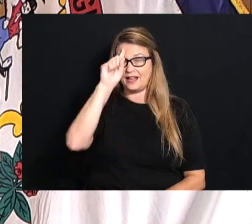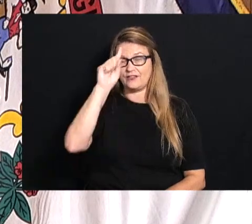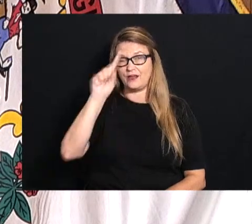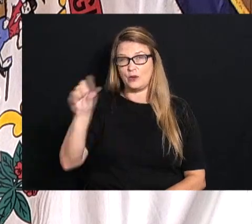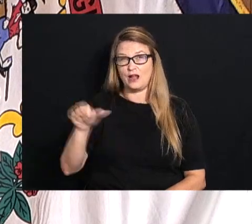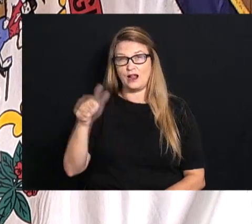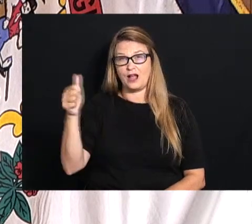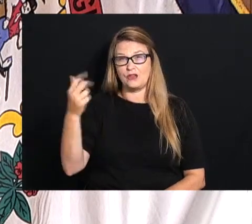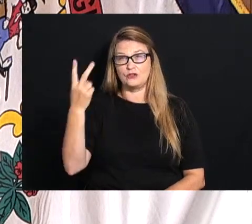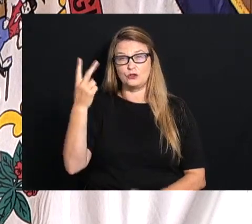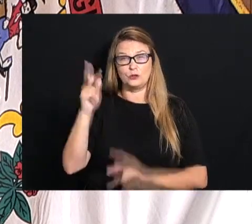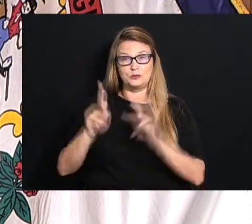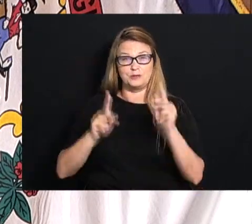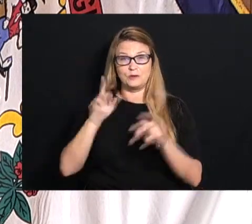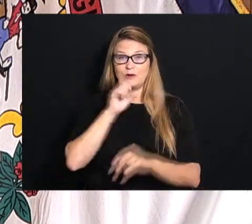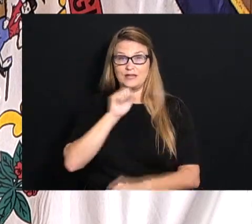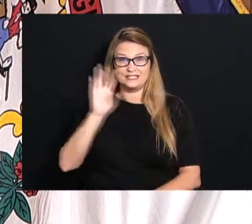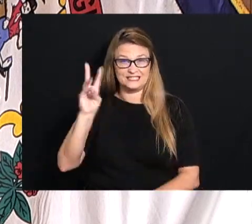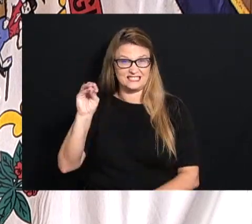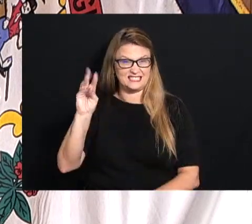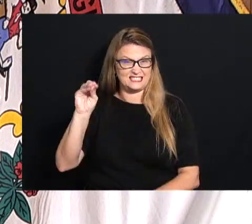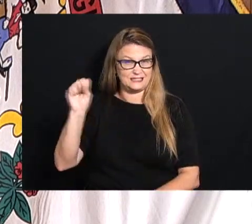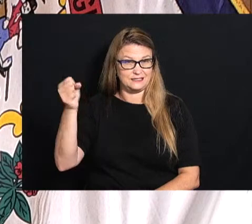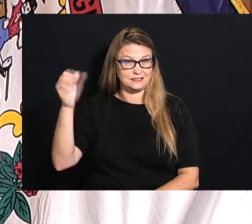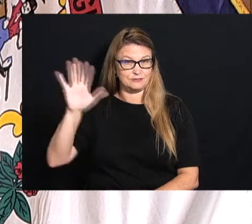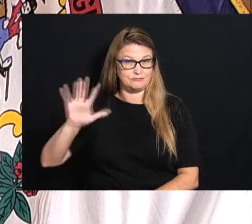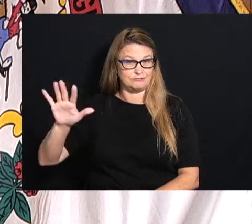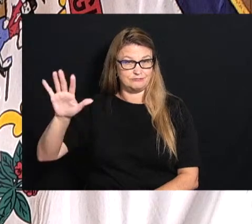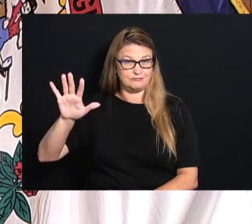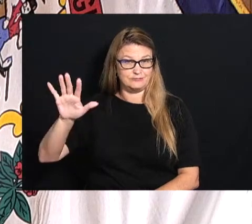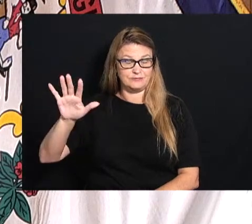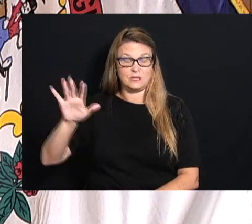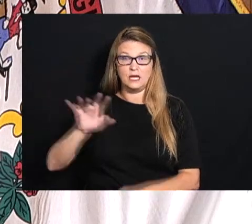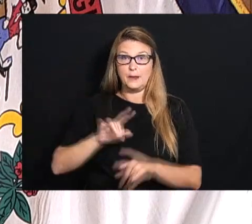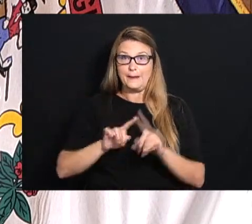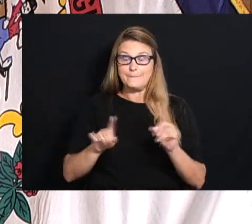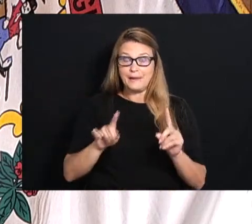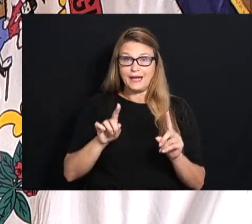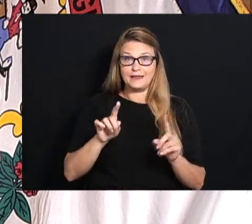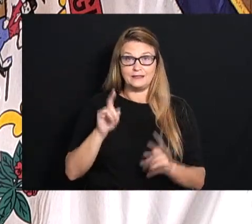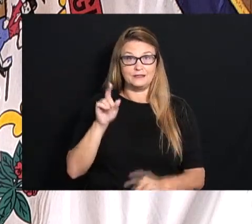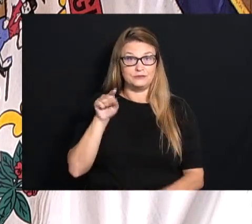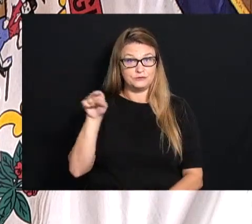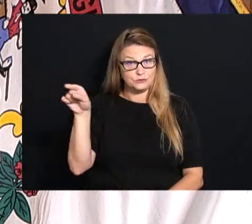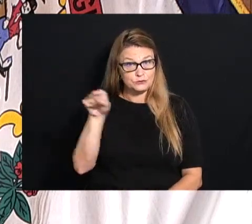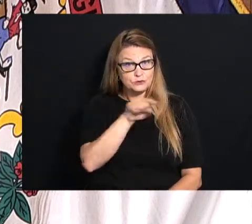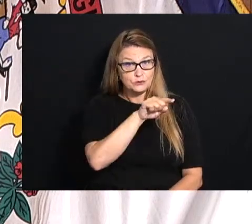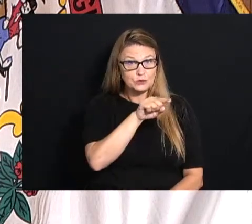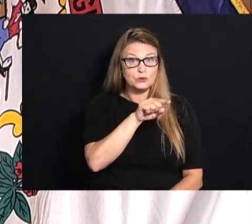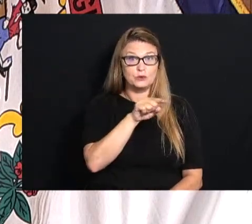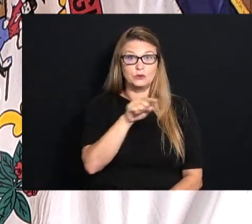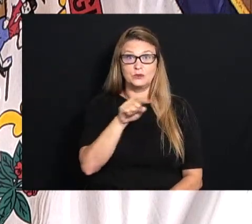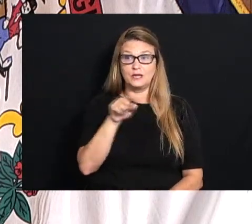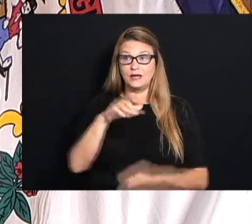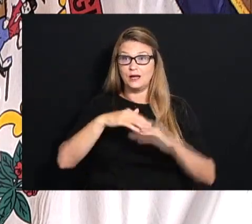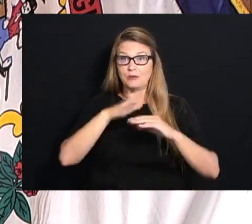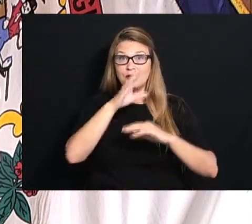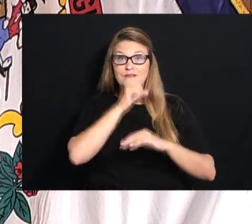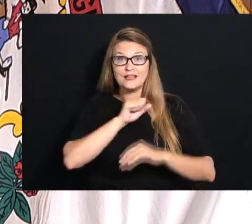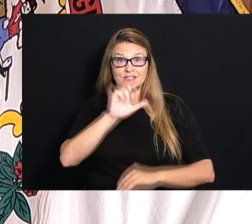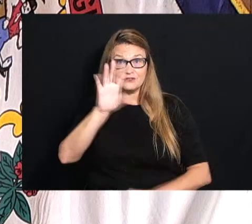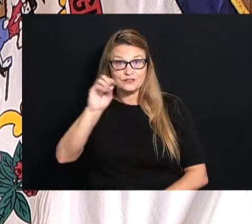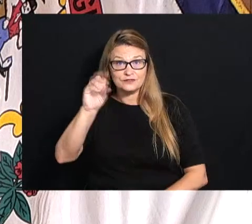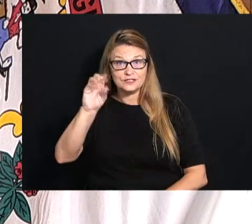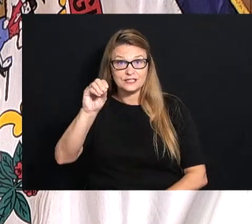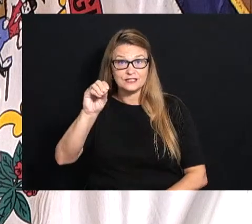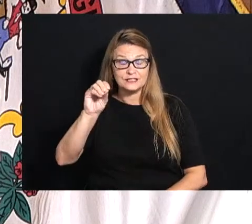people in their 60s. For crying out loud, if you happen to be 50 and older